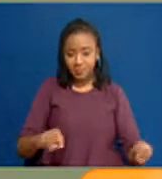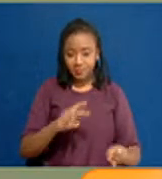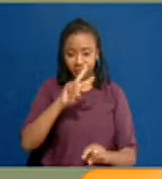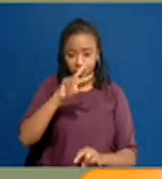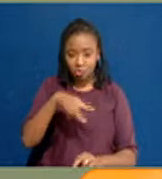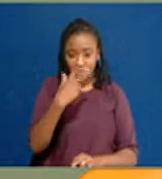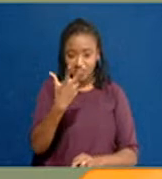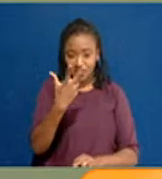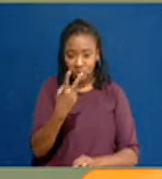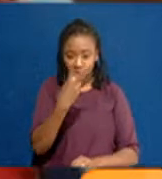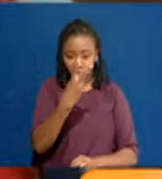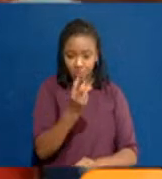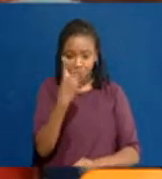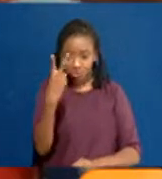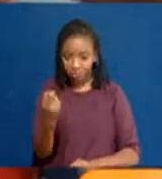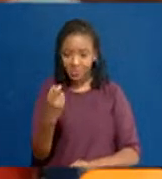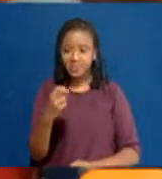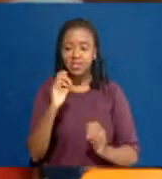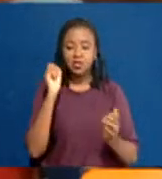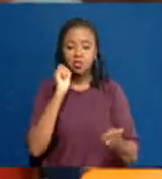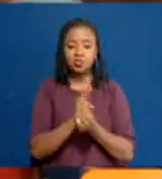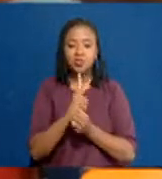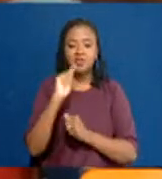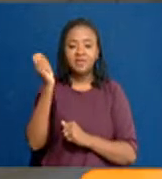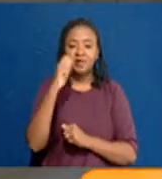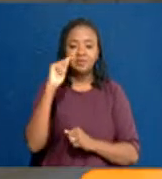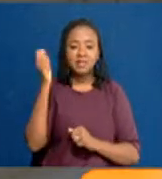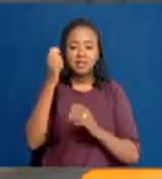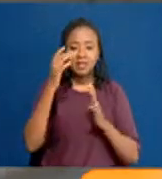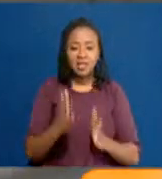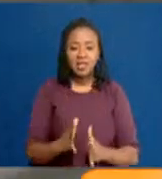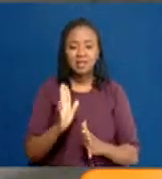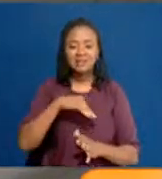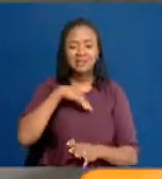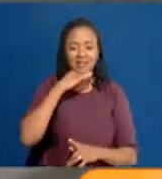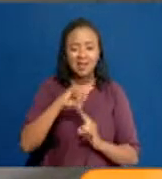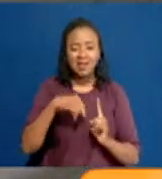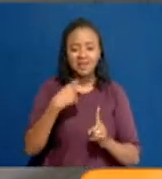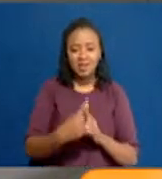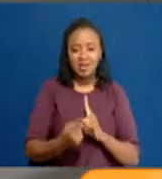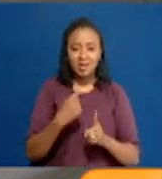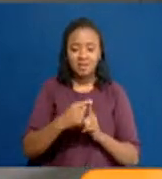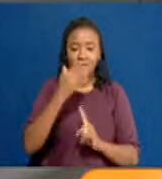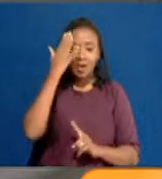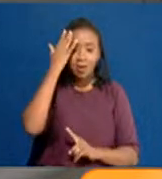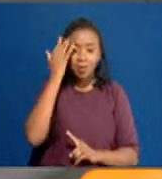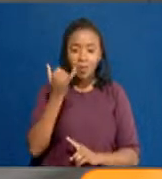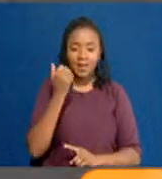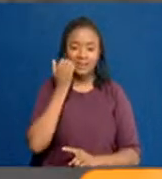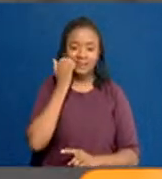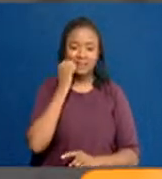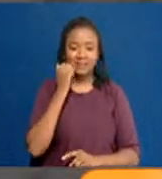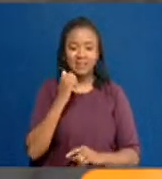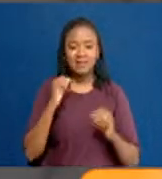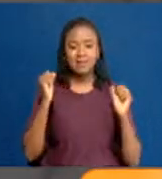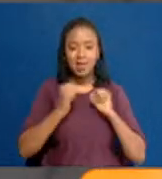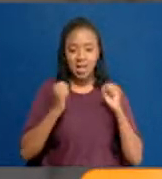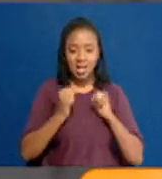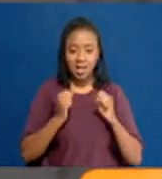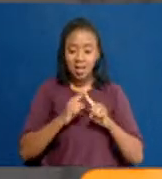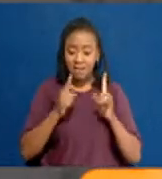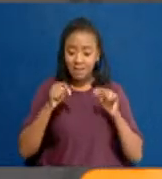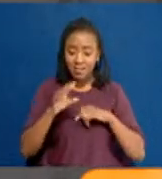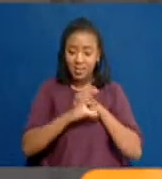2020, 12,000 Kenyans die yearly due to malaria. However, the country is stepping